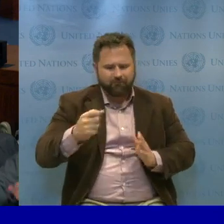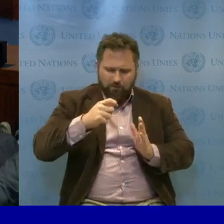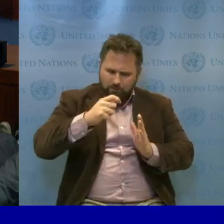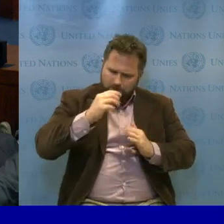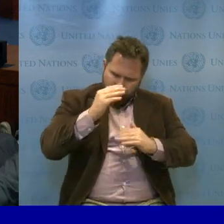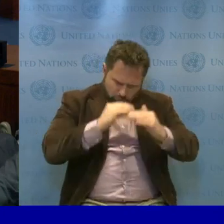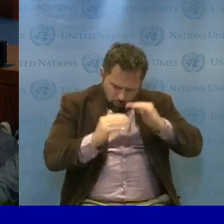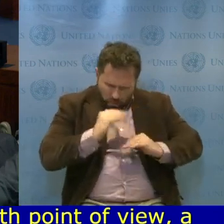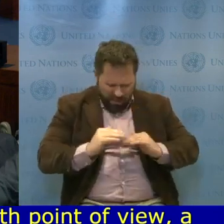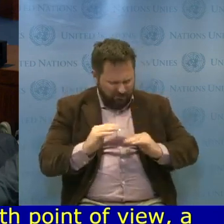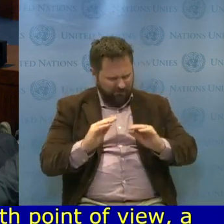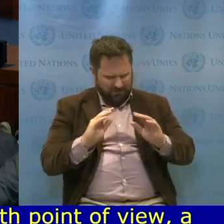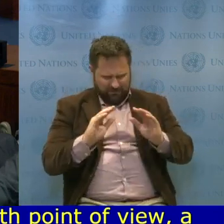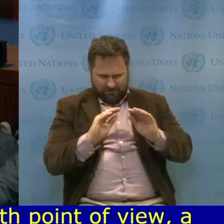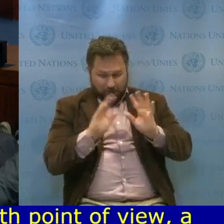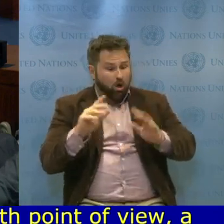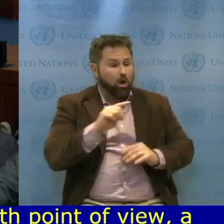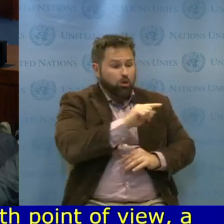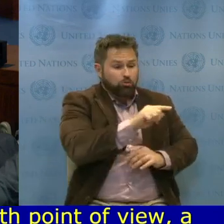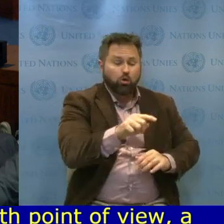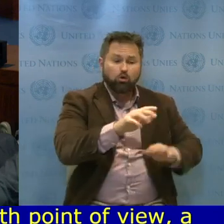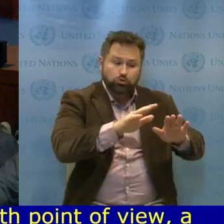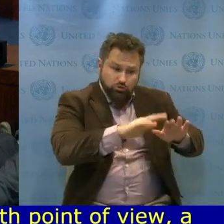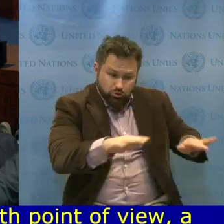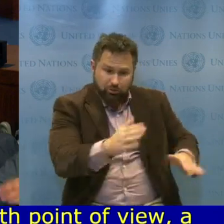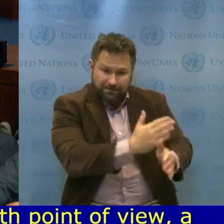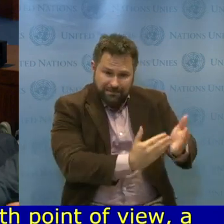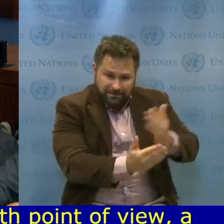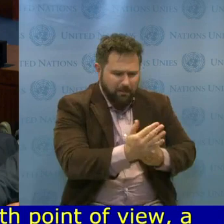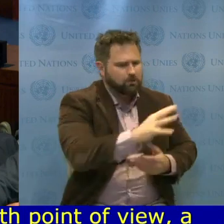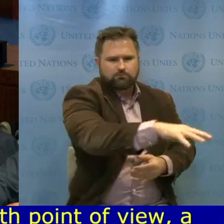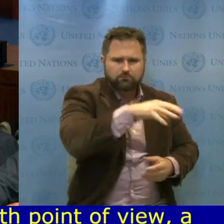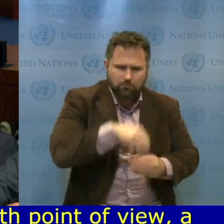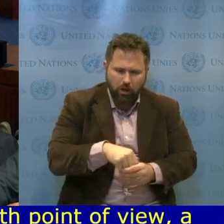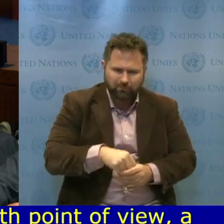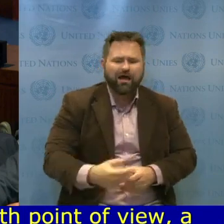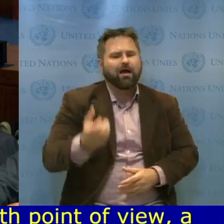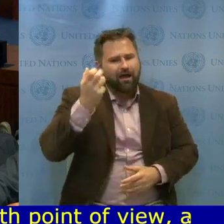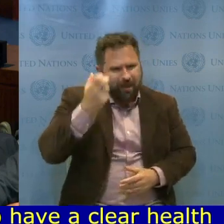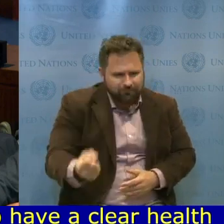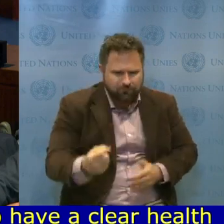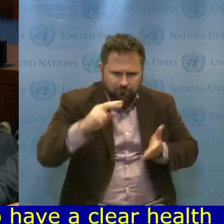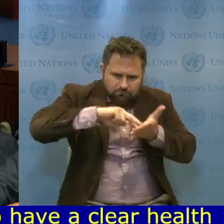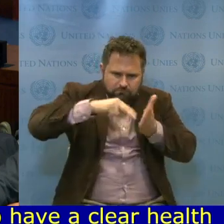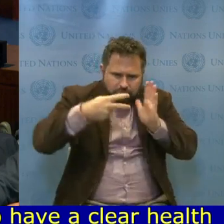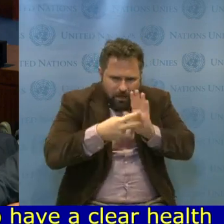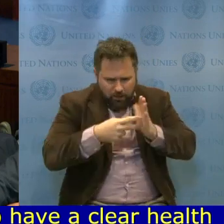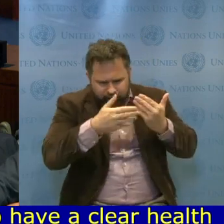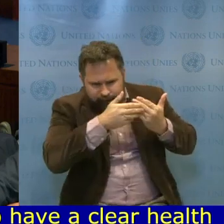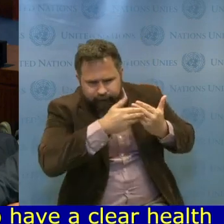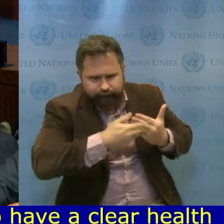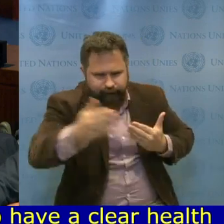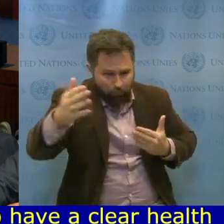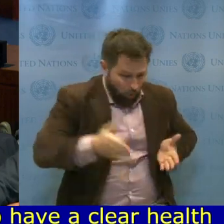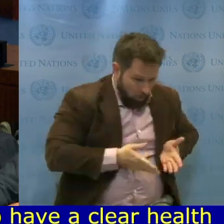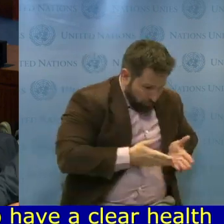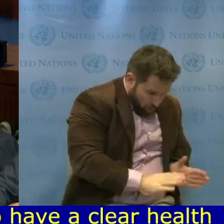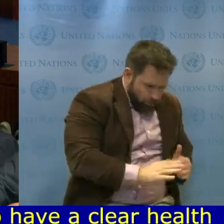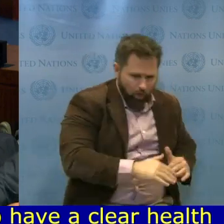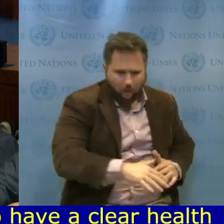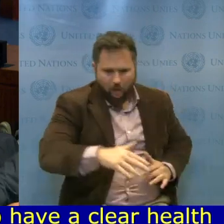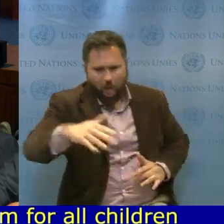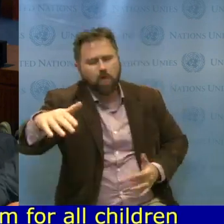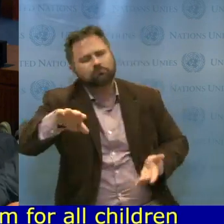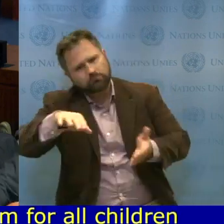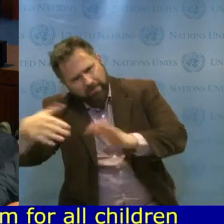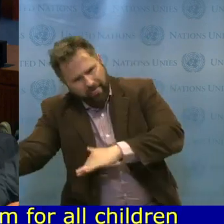all children with a disability. In other words, a plan from the cradle to the grave. Because the impact of